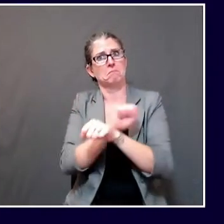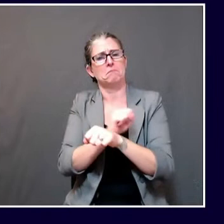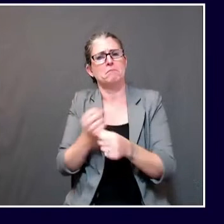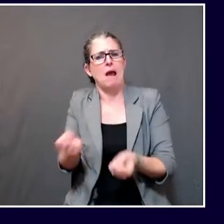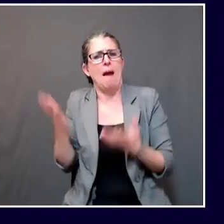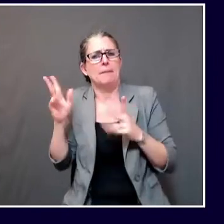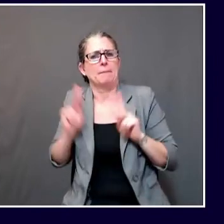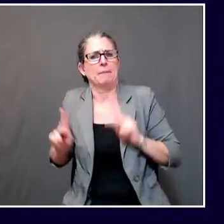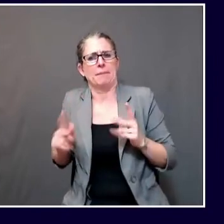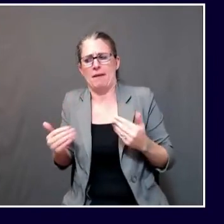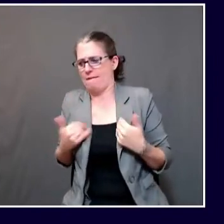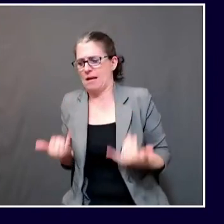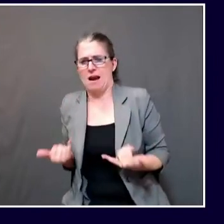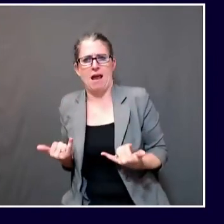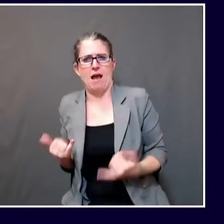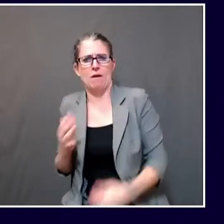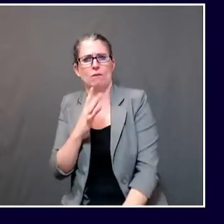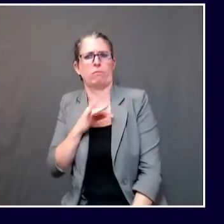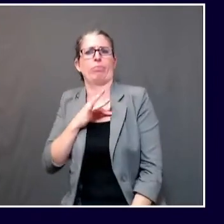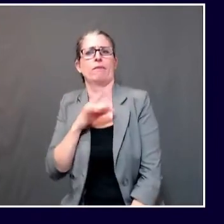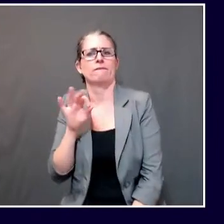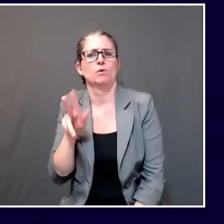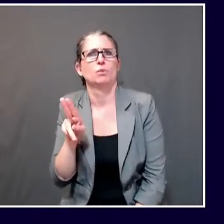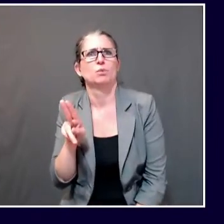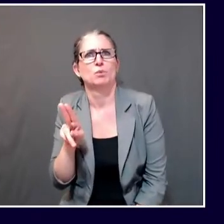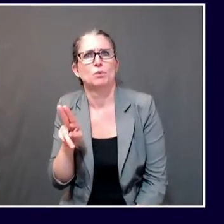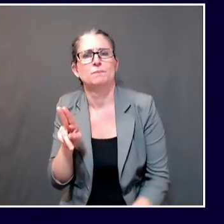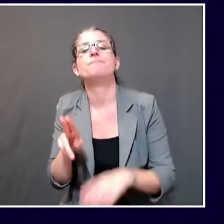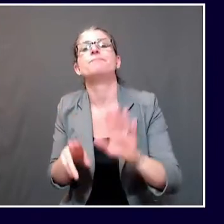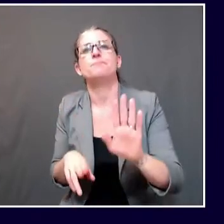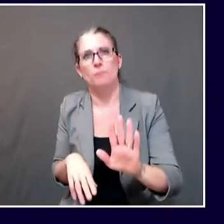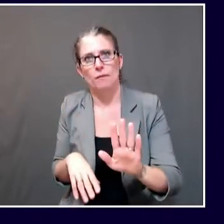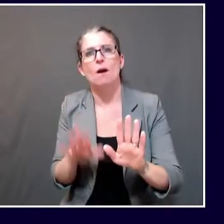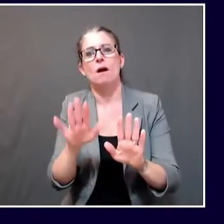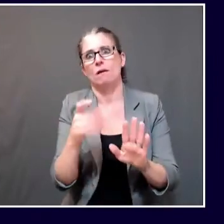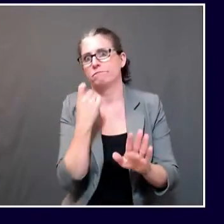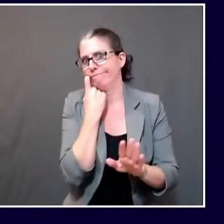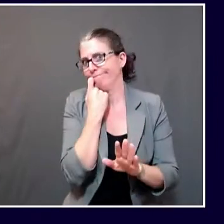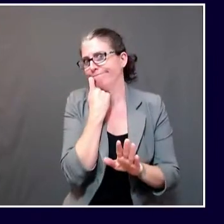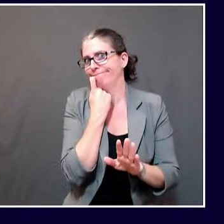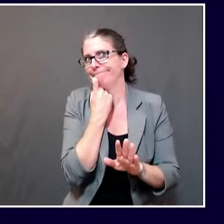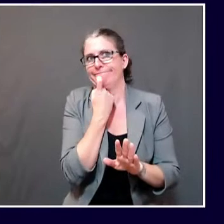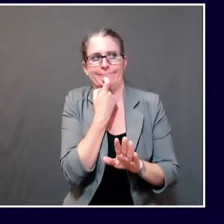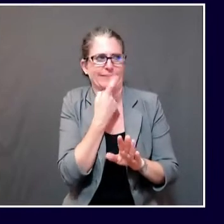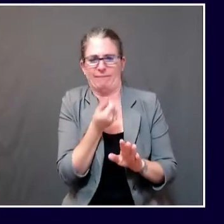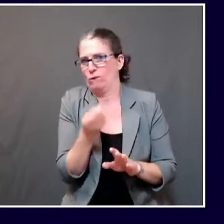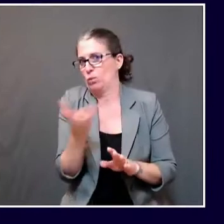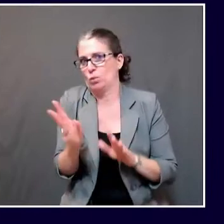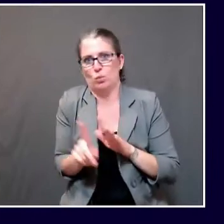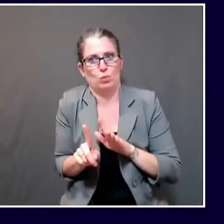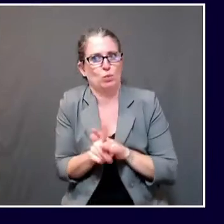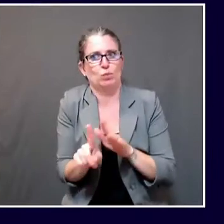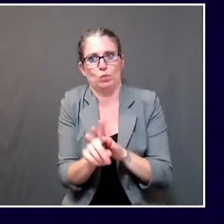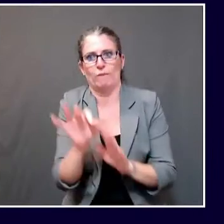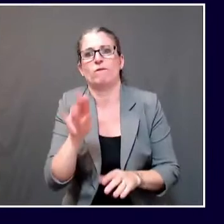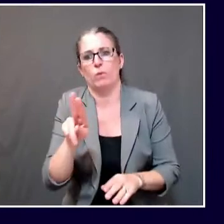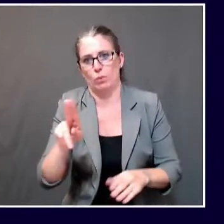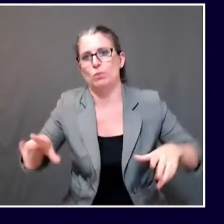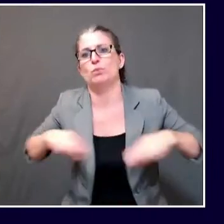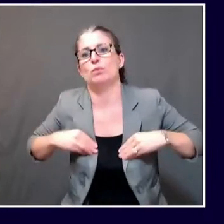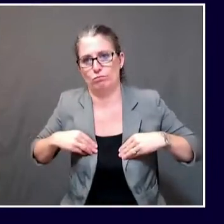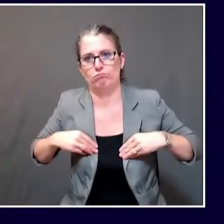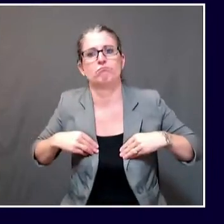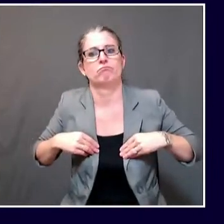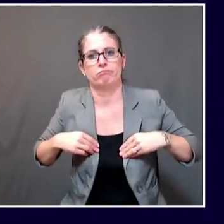at the very, very beginning of the flu season. So flu transmission activity is what we would expect for this time of the year. But we